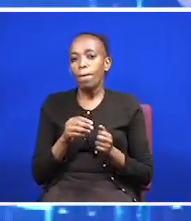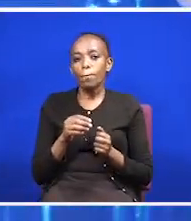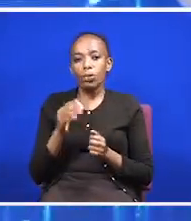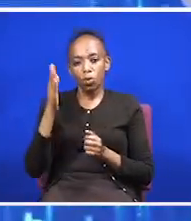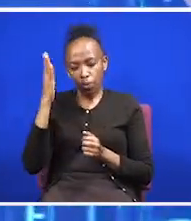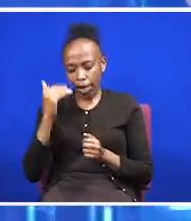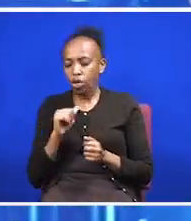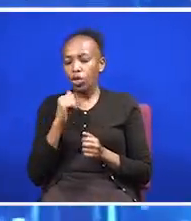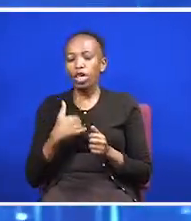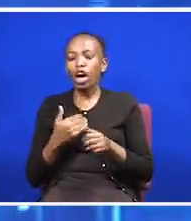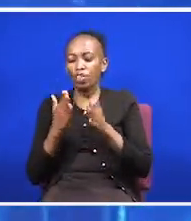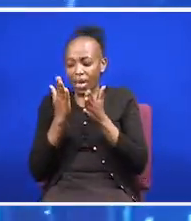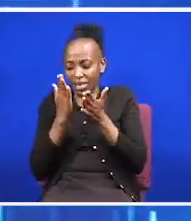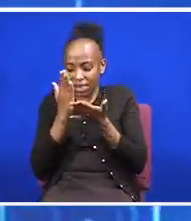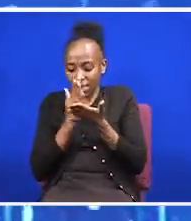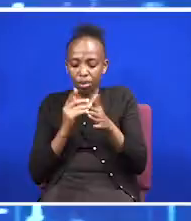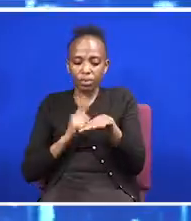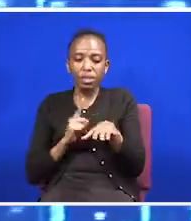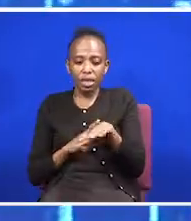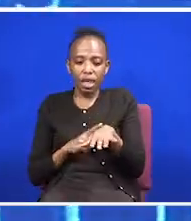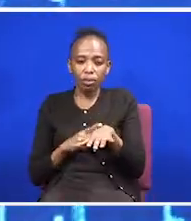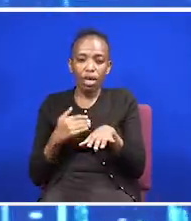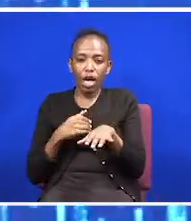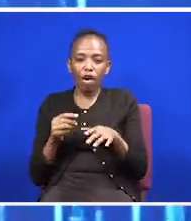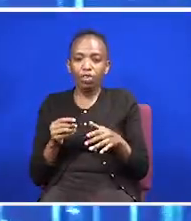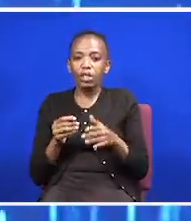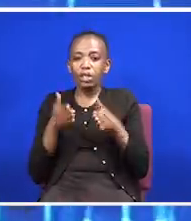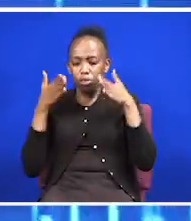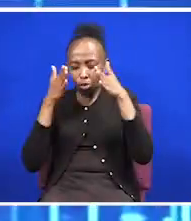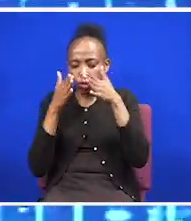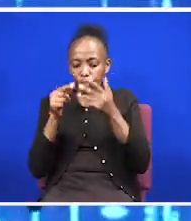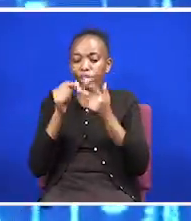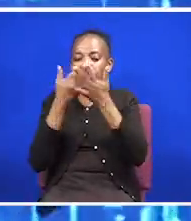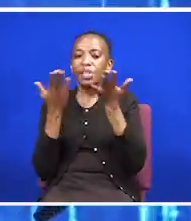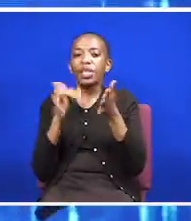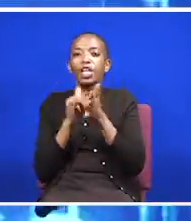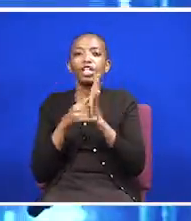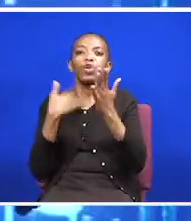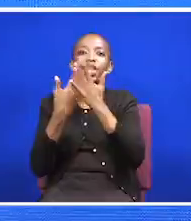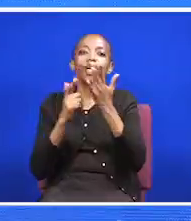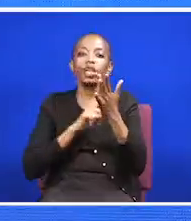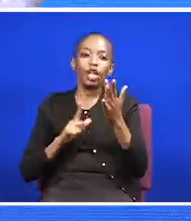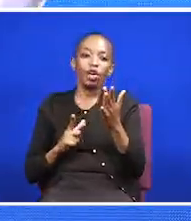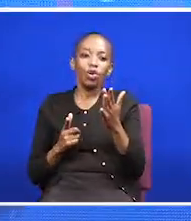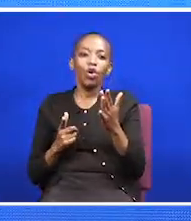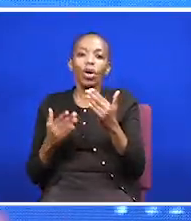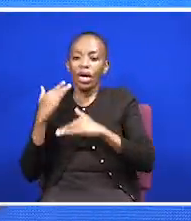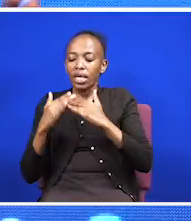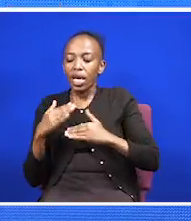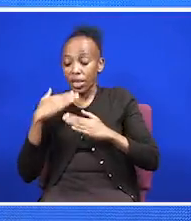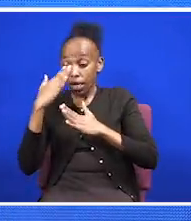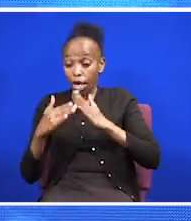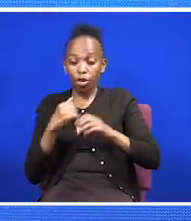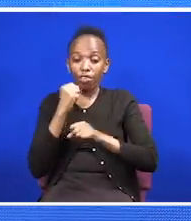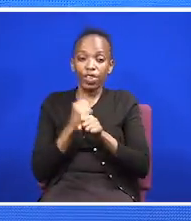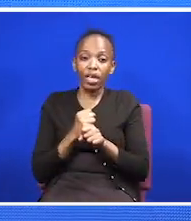to just take a minute or two and count those specific things that you're thanking the Lord for. We are coming towards the end of the